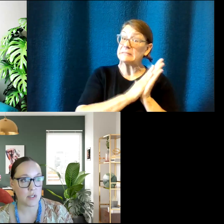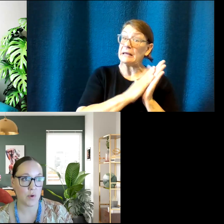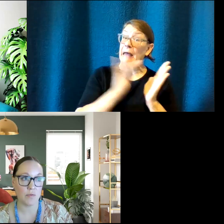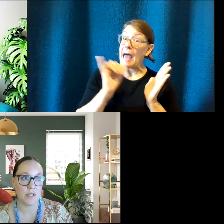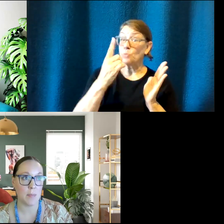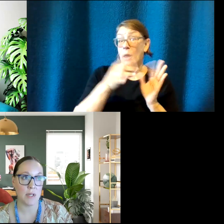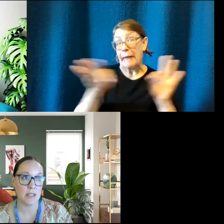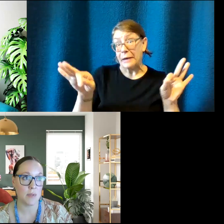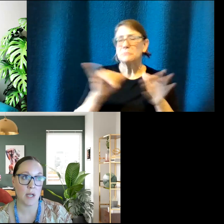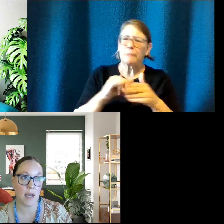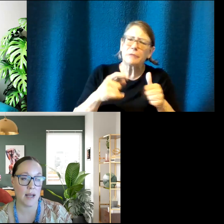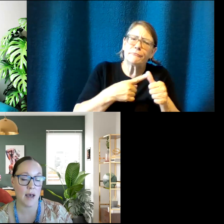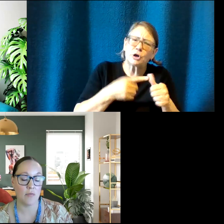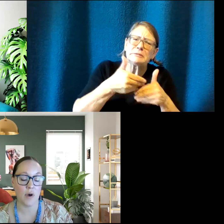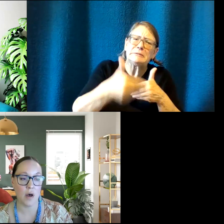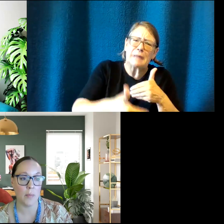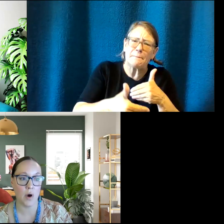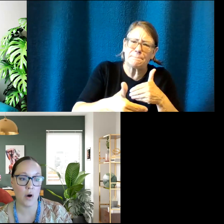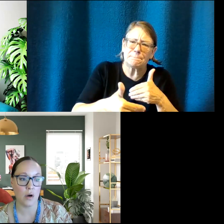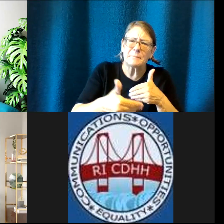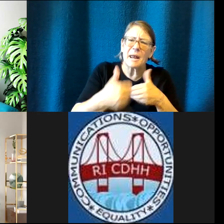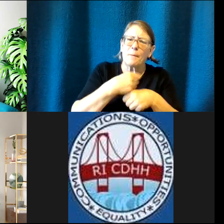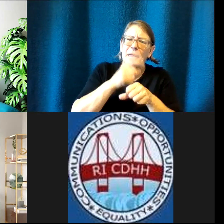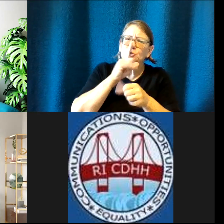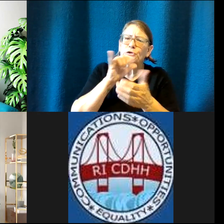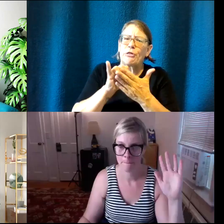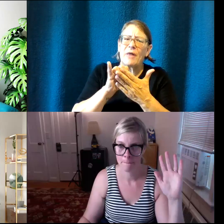languages is a great first step, and that's something that I can have our